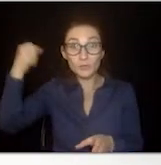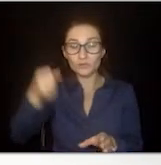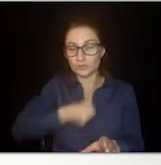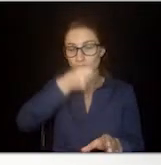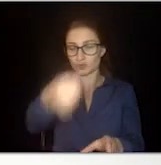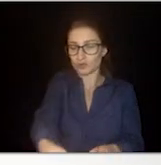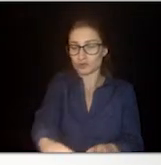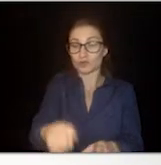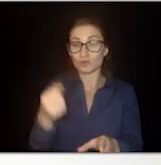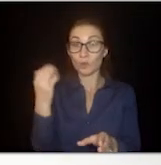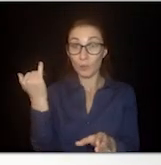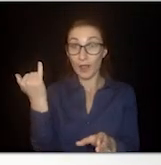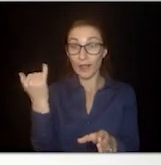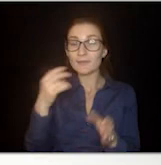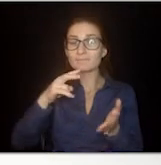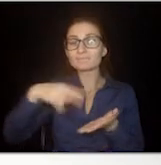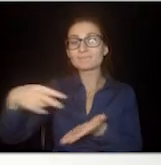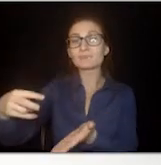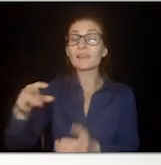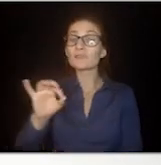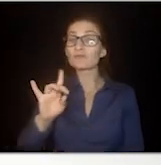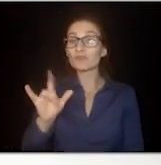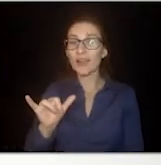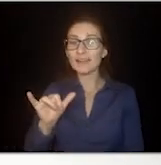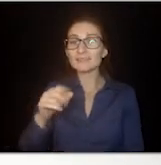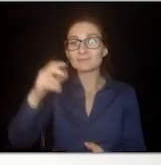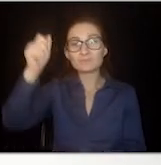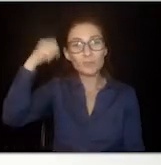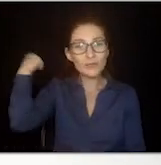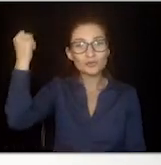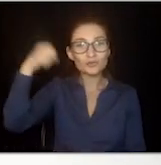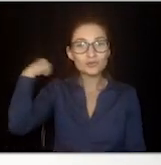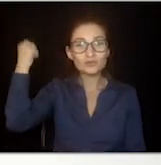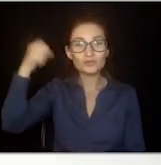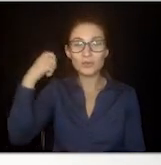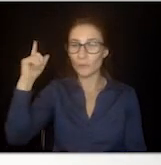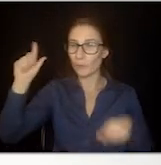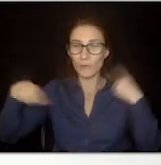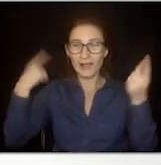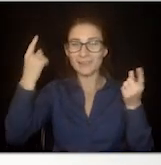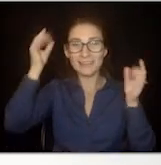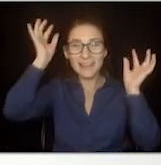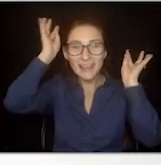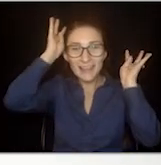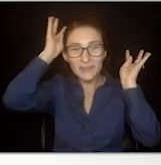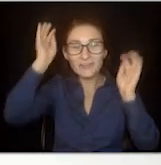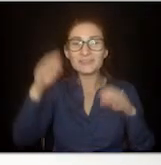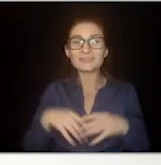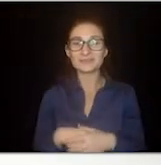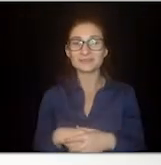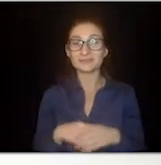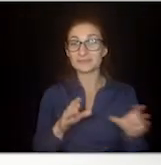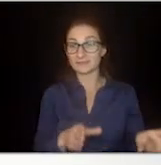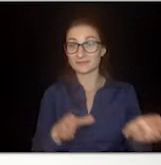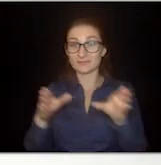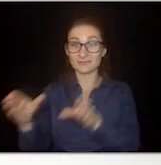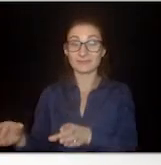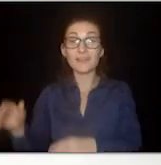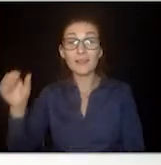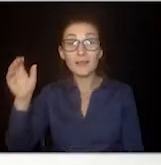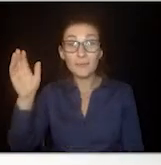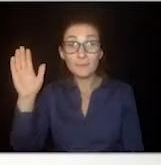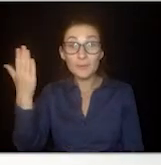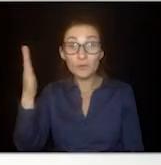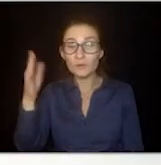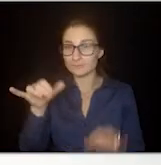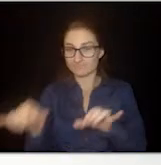third box as Ms. Prey says, Freddie brushes his wild hair. Last, Freddie places a